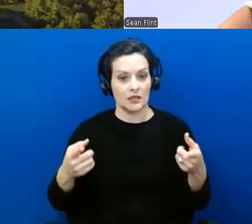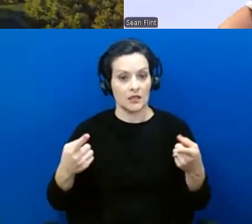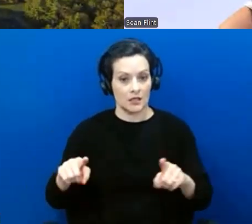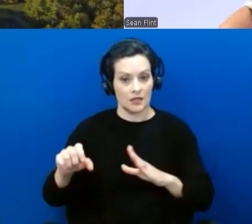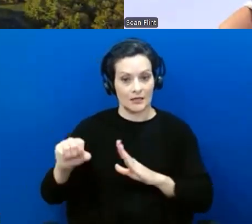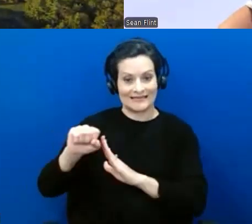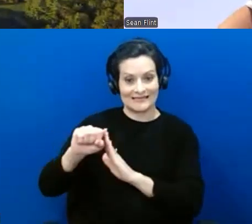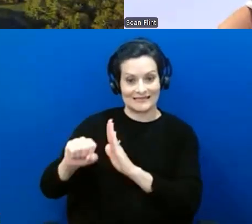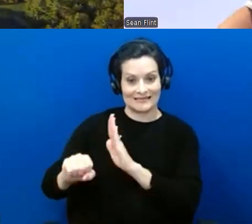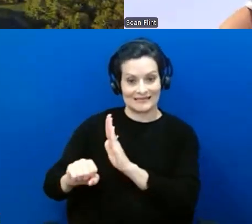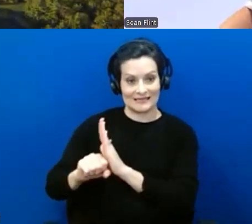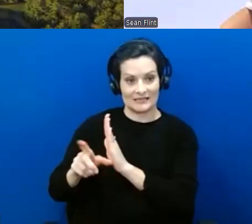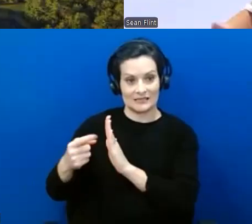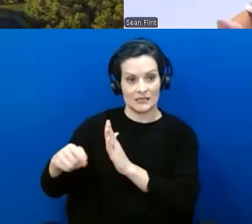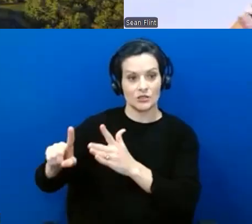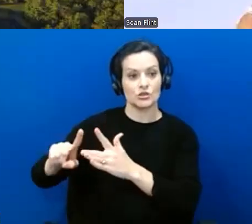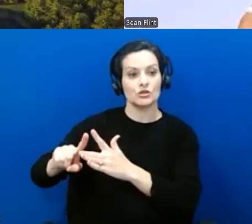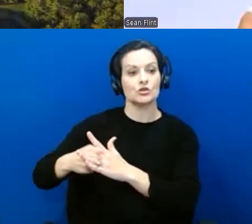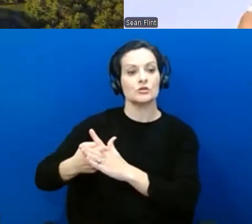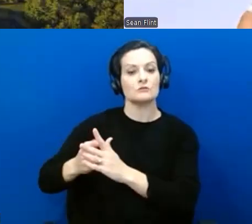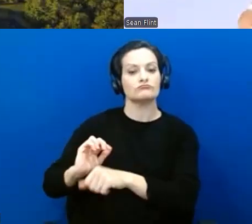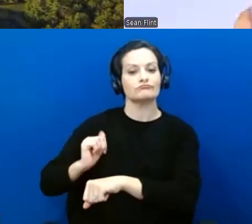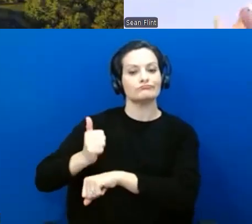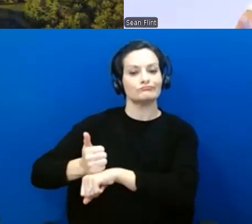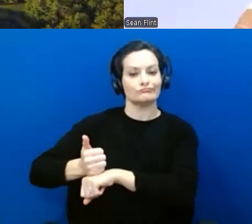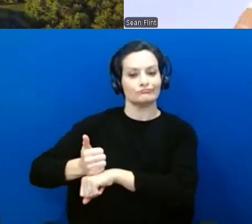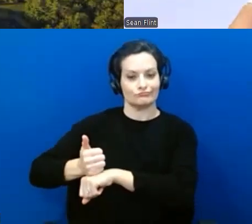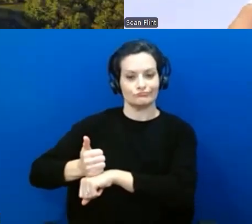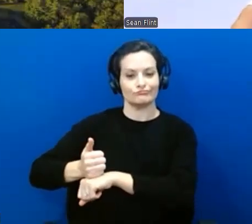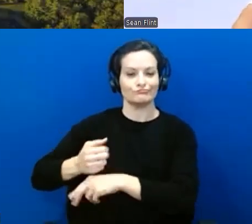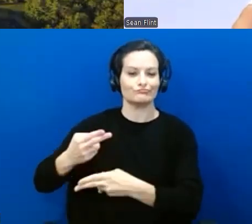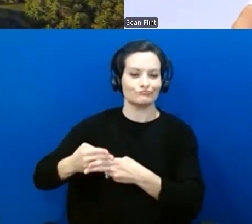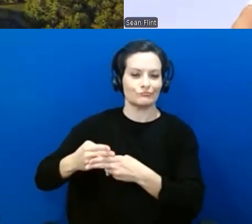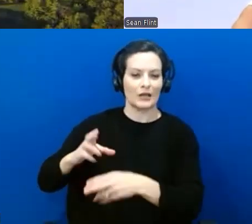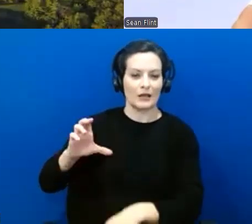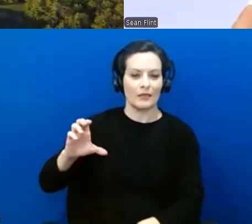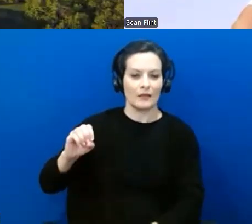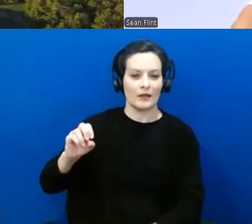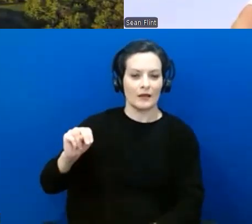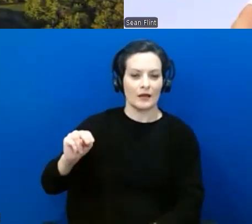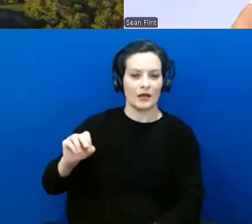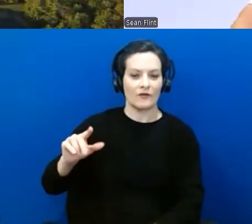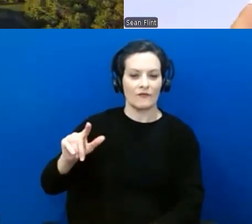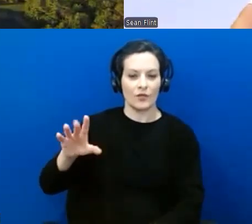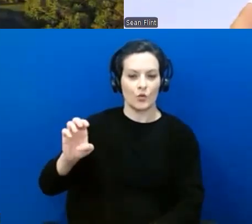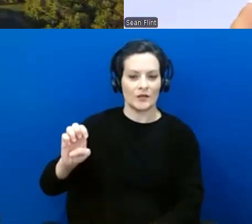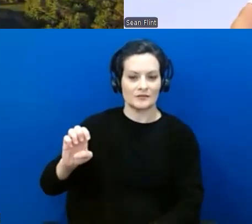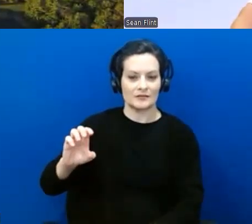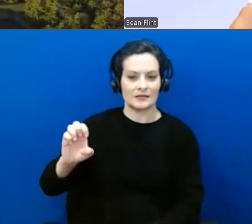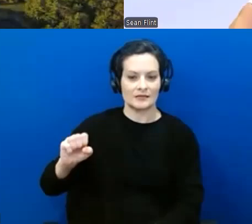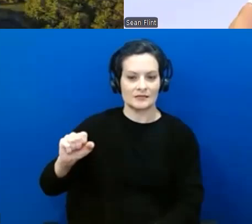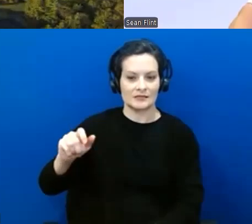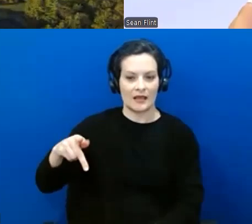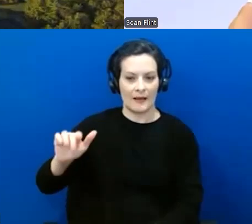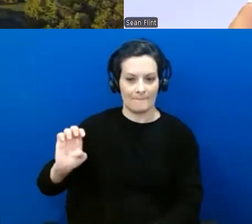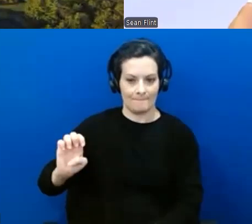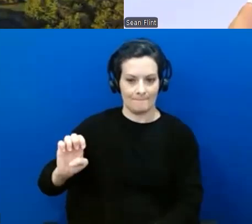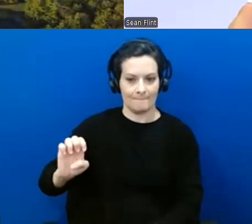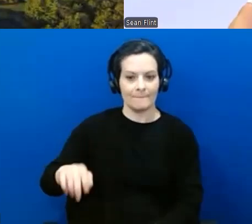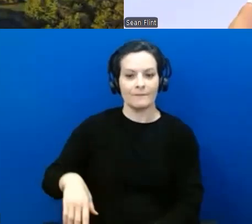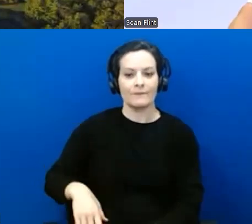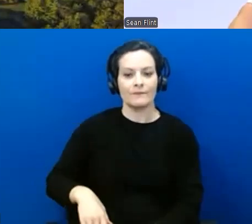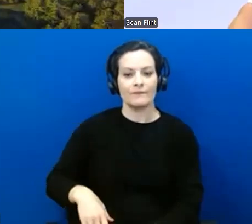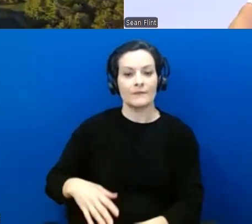had started forming something called what's now called the Confluence of States. And out of that have come